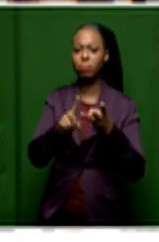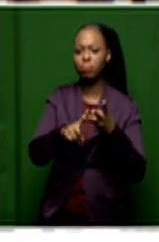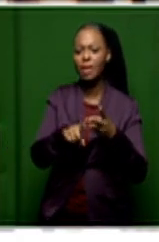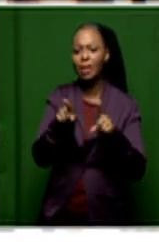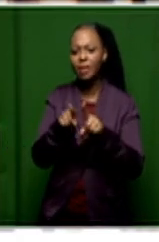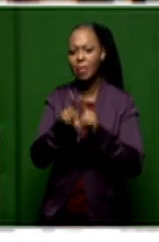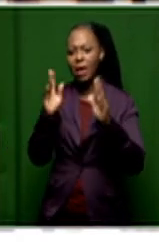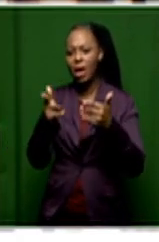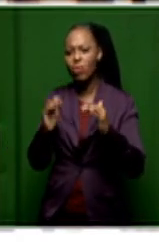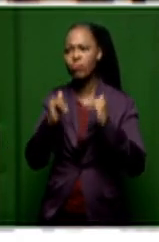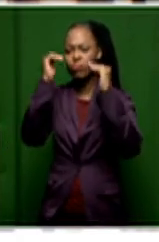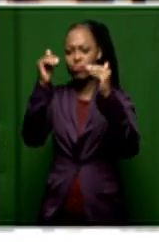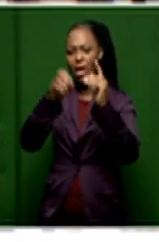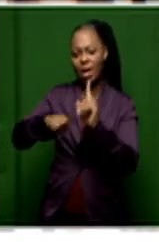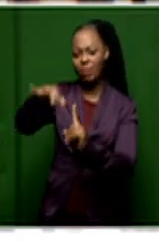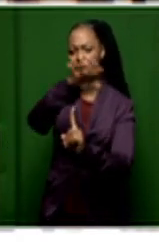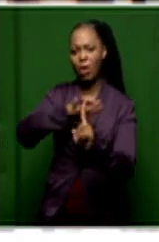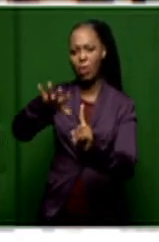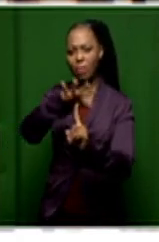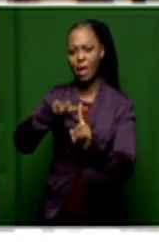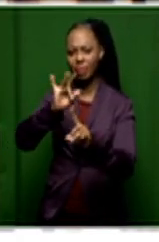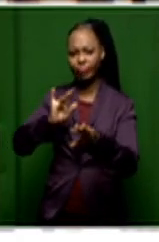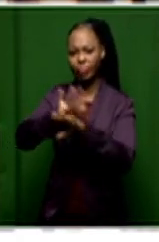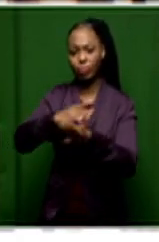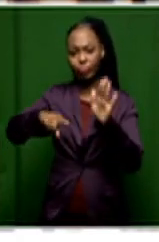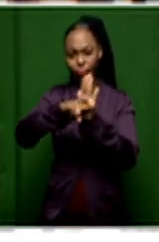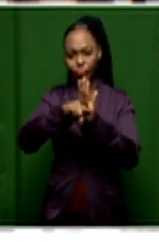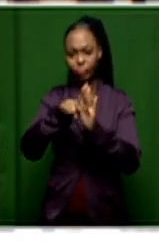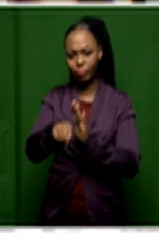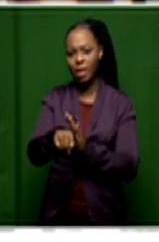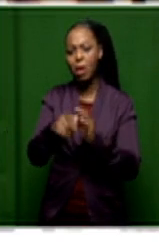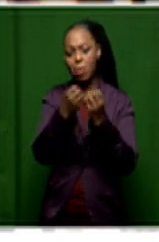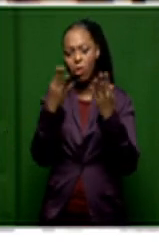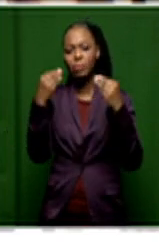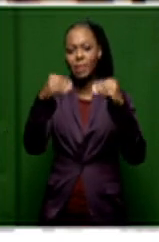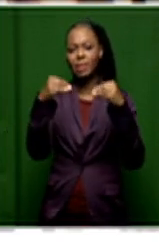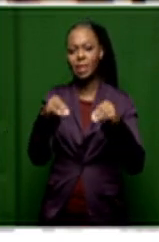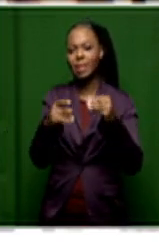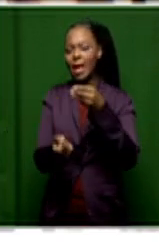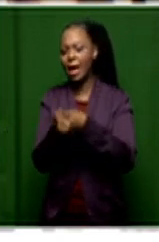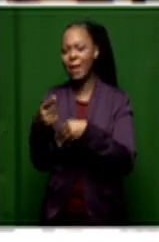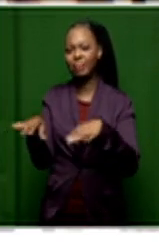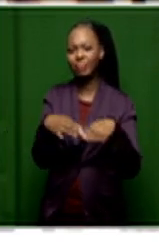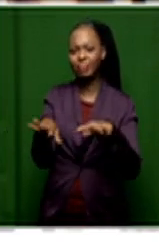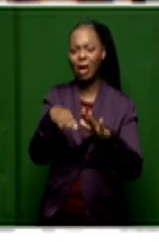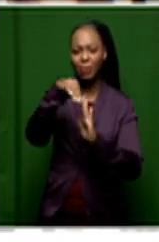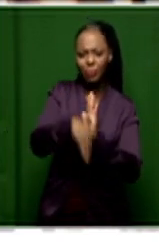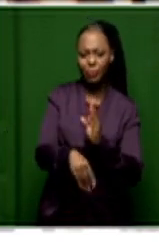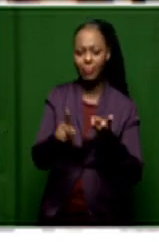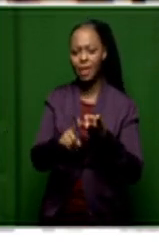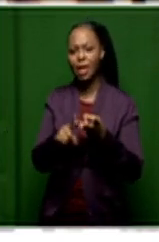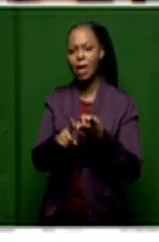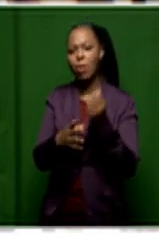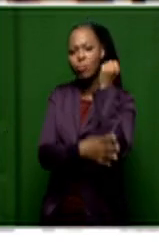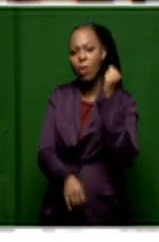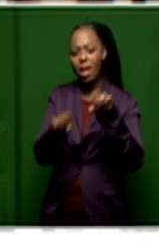our business environment, which is squeezing out small business activity, the poor levels of